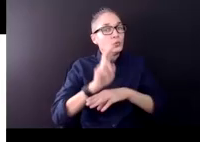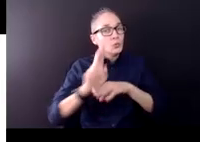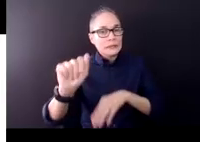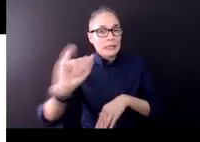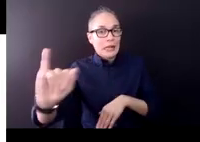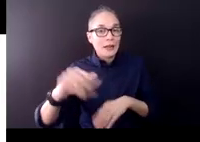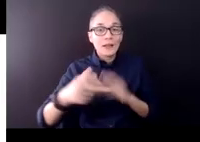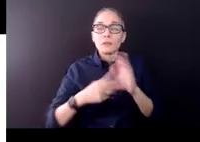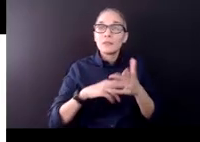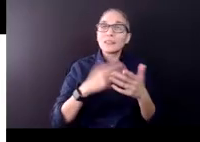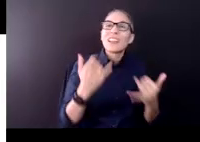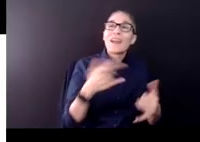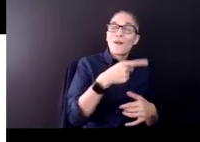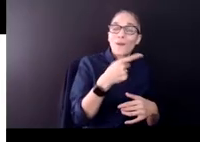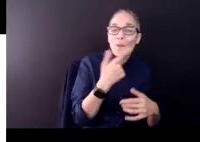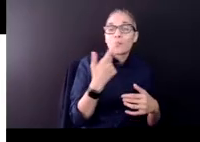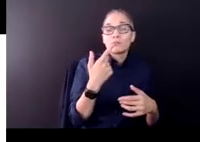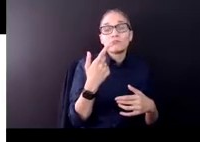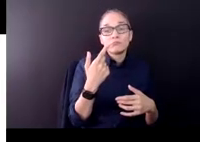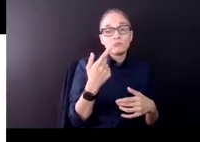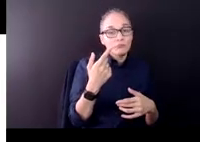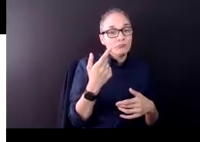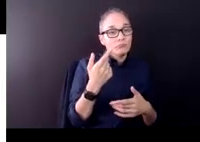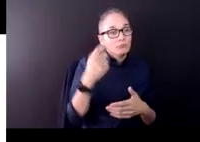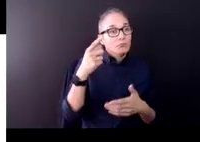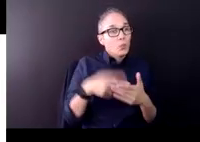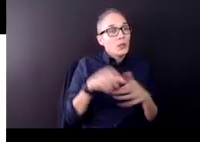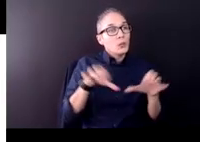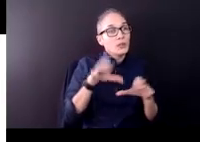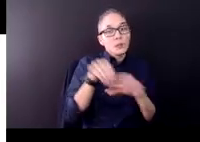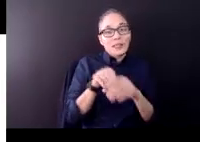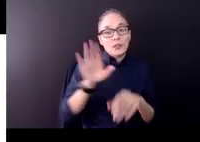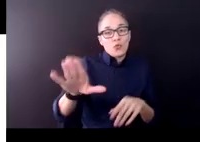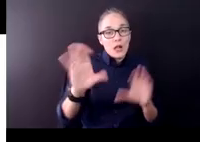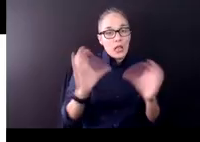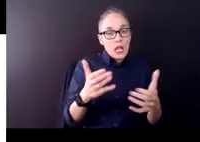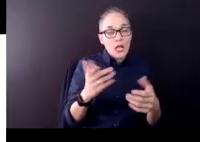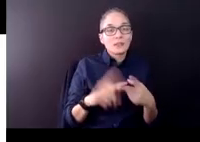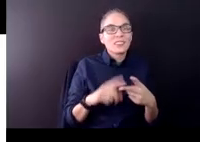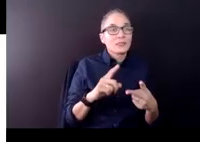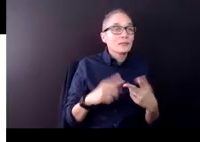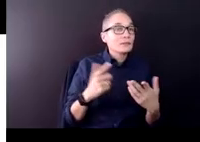we're getting into activities that you can use in your own classrooms that students can do